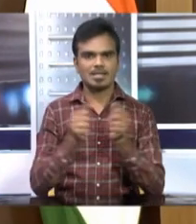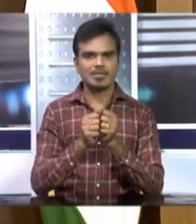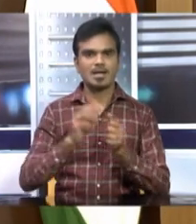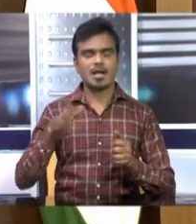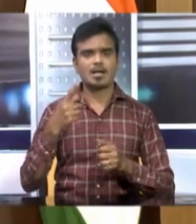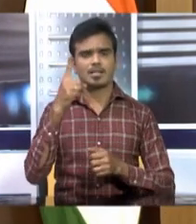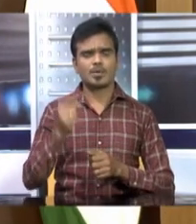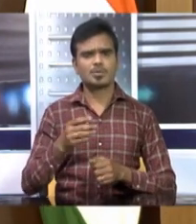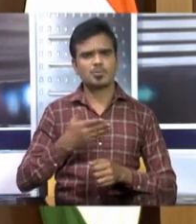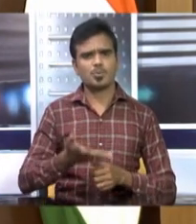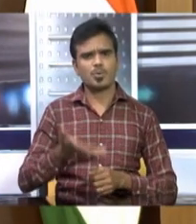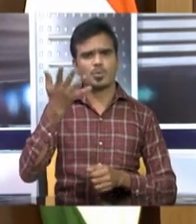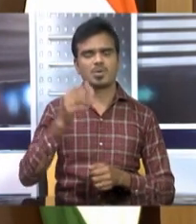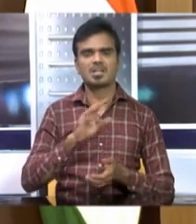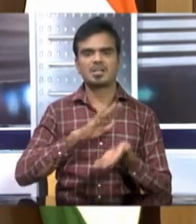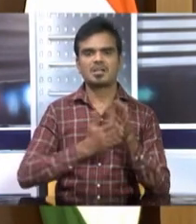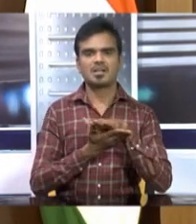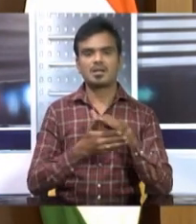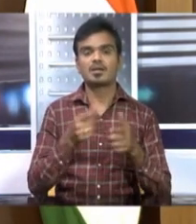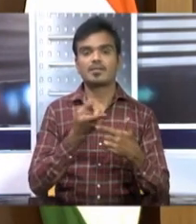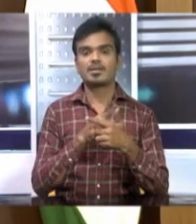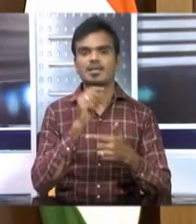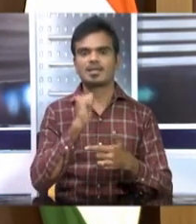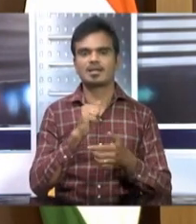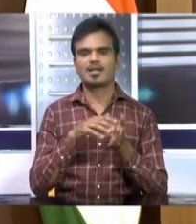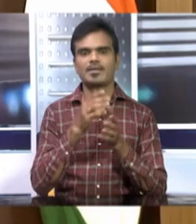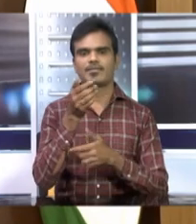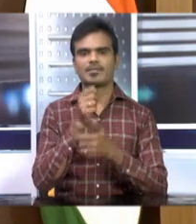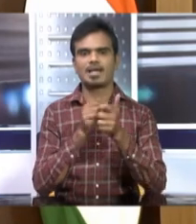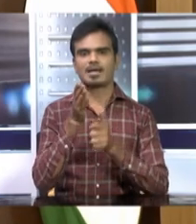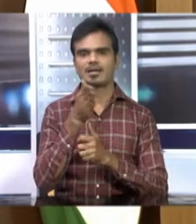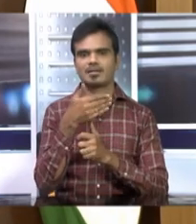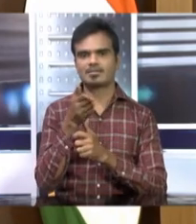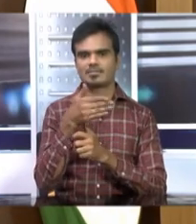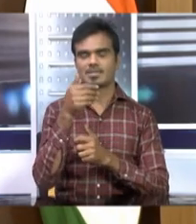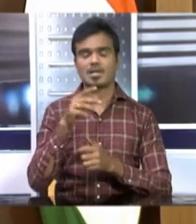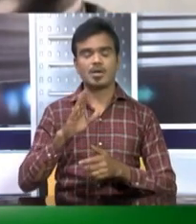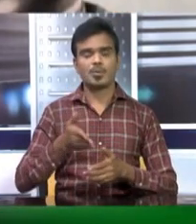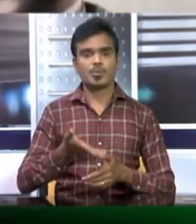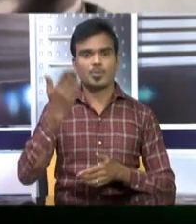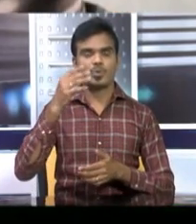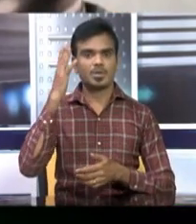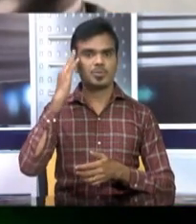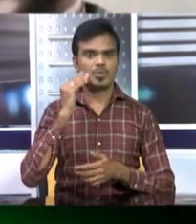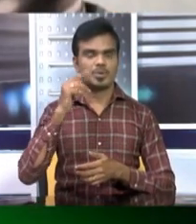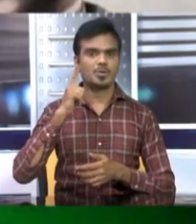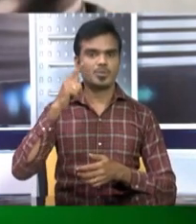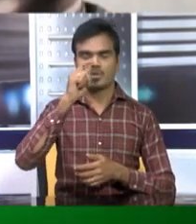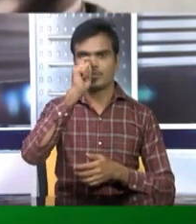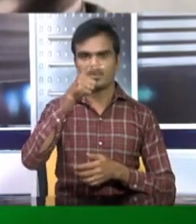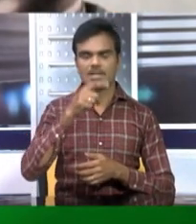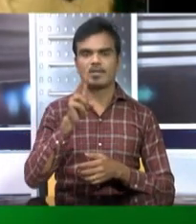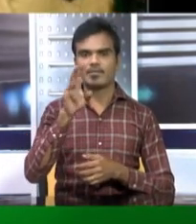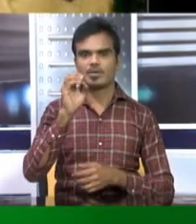and thousand others died for this flag. A large number of our ancestors, including V.O. Chidambaram